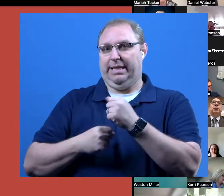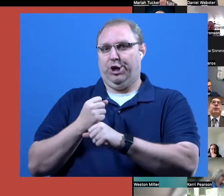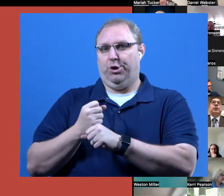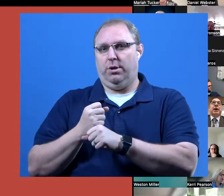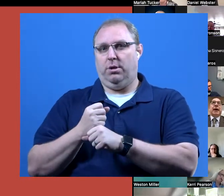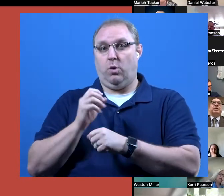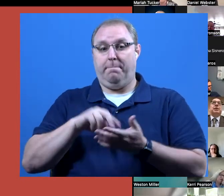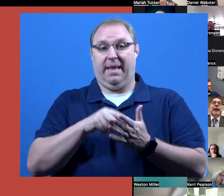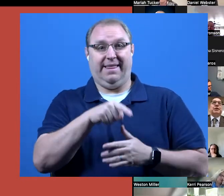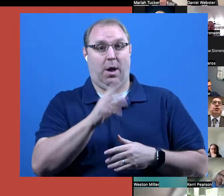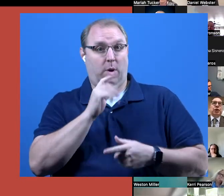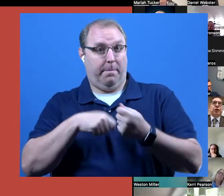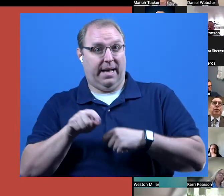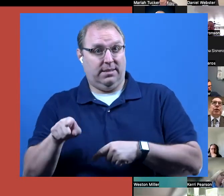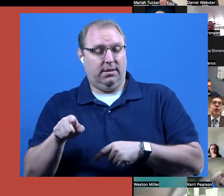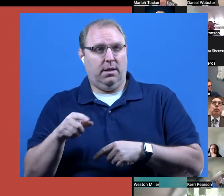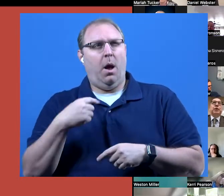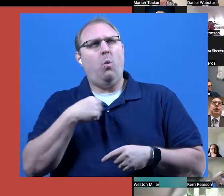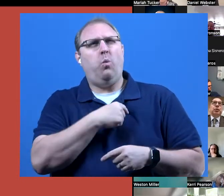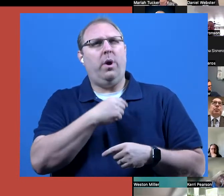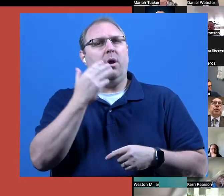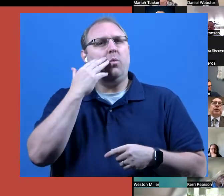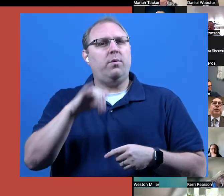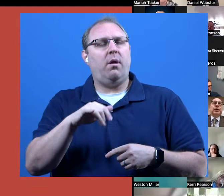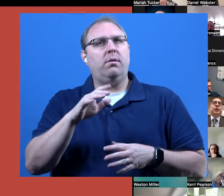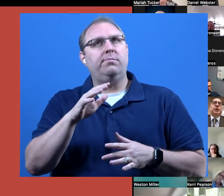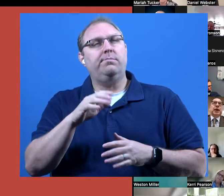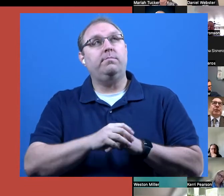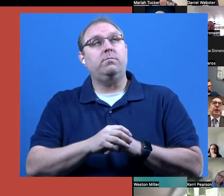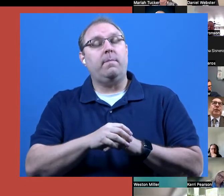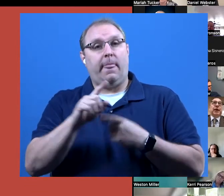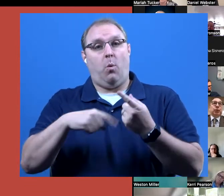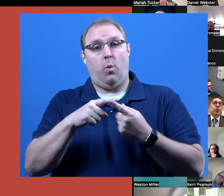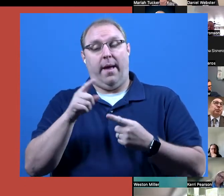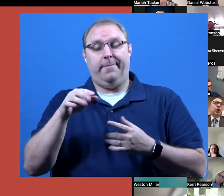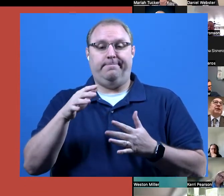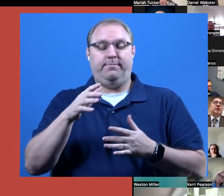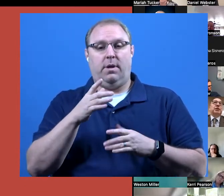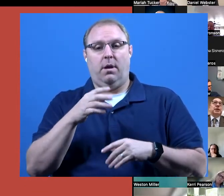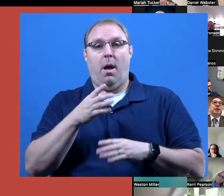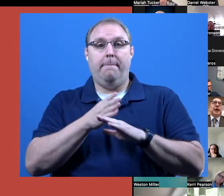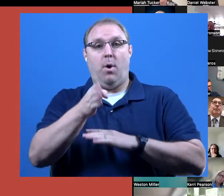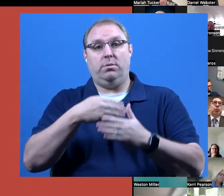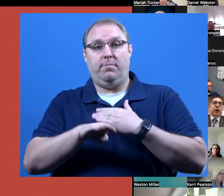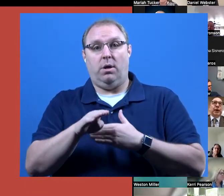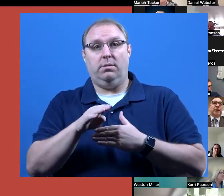postpartum leave was passed last year, we knew that parental leave was coming. In fact, we were surprised that it didn't happen